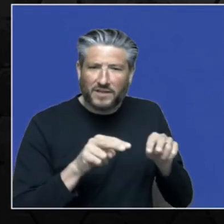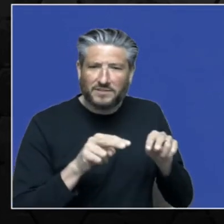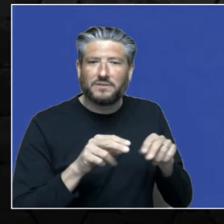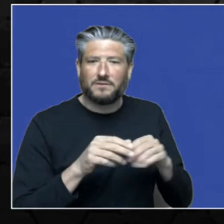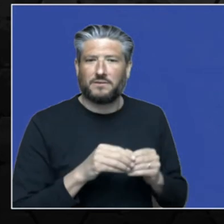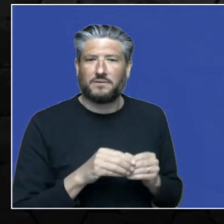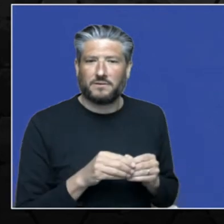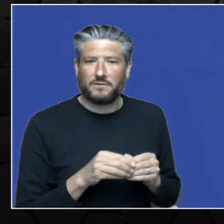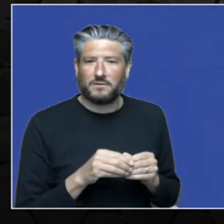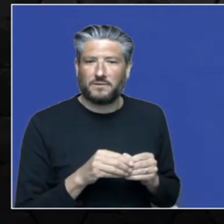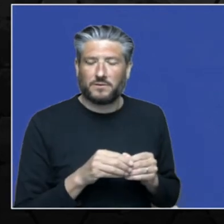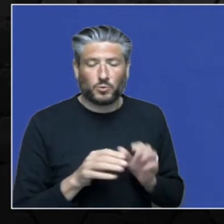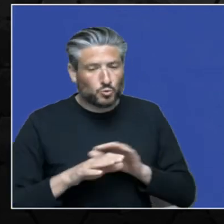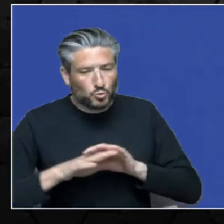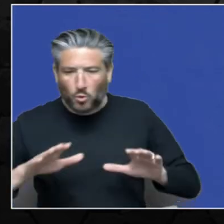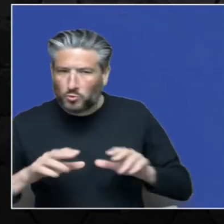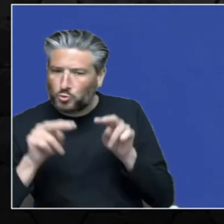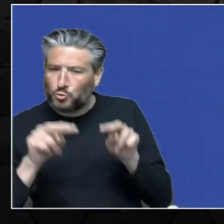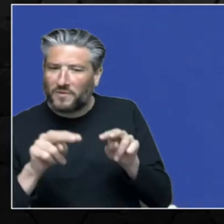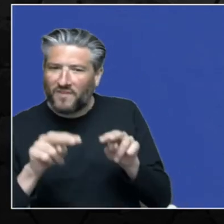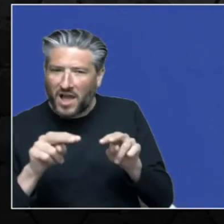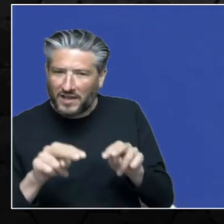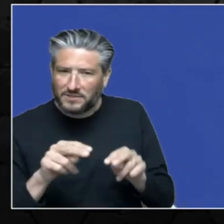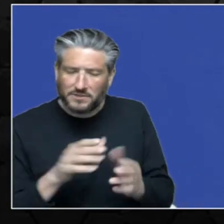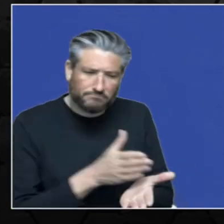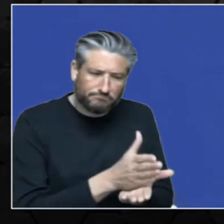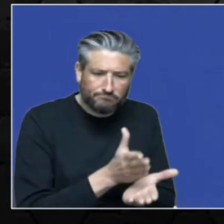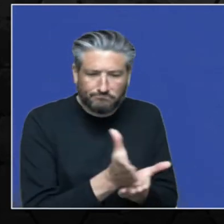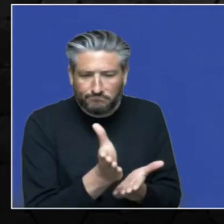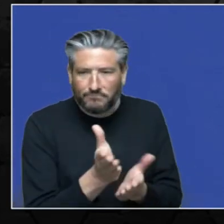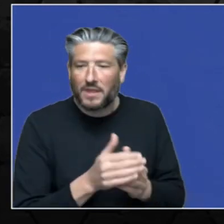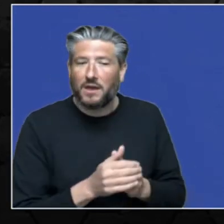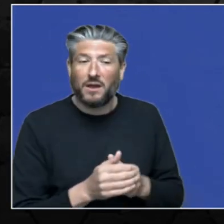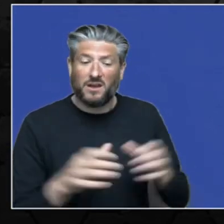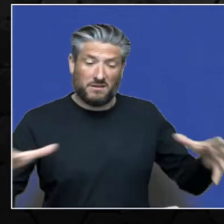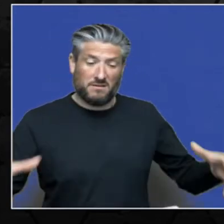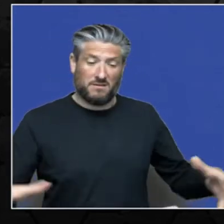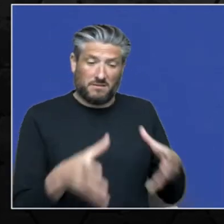pre-existing collected opinion corpus. So